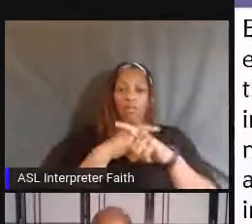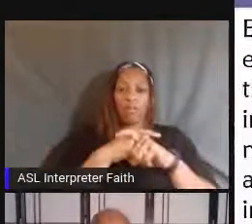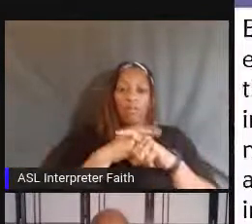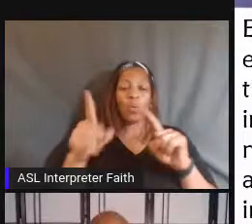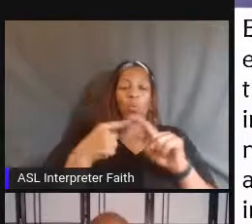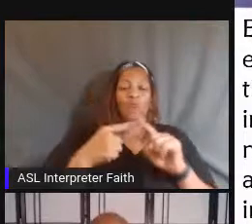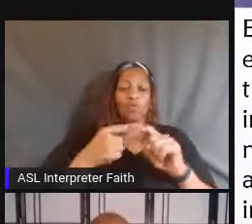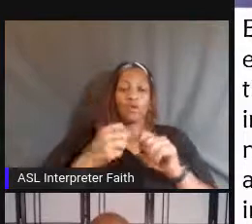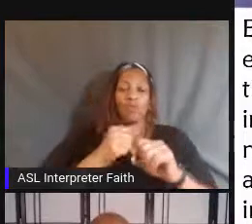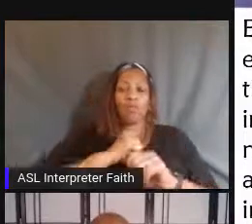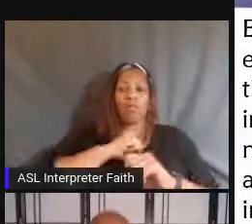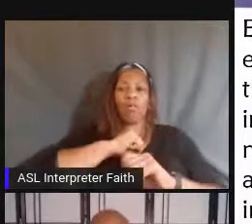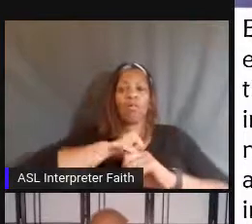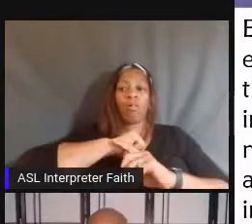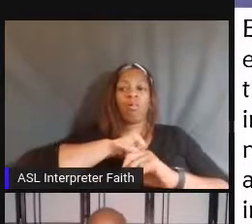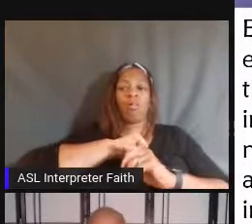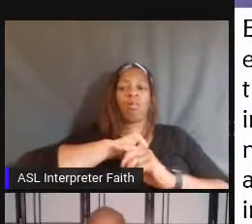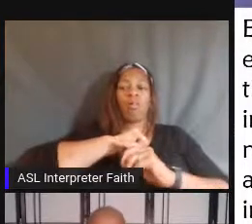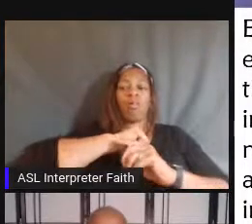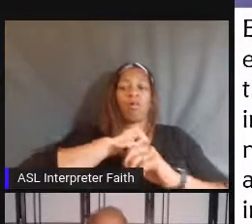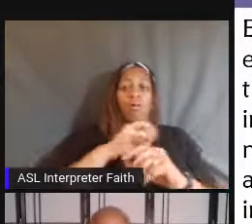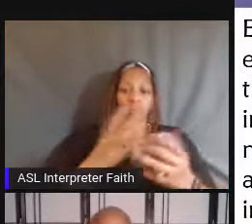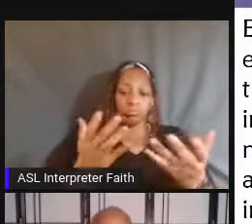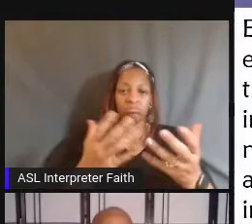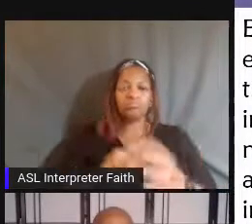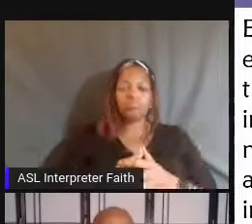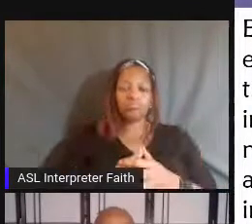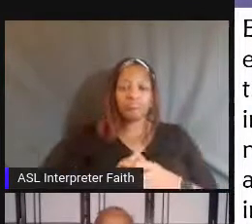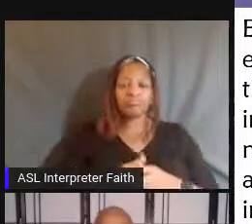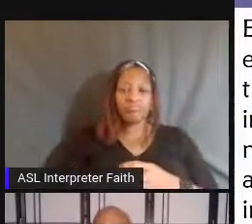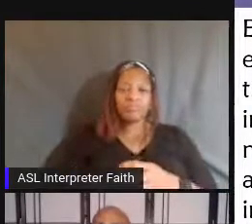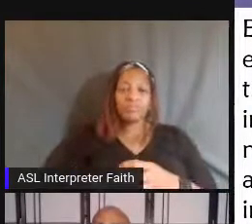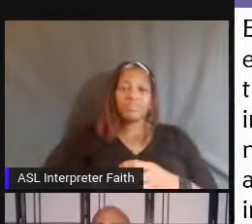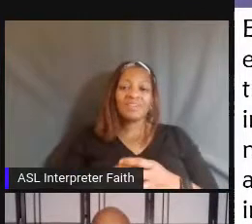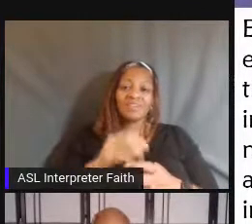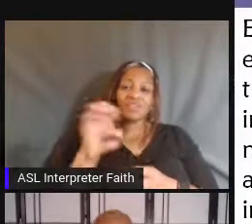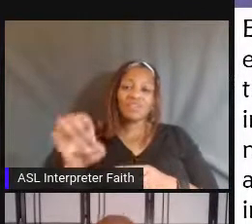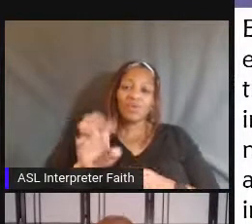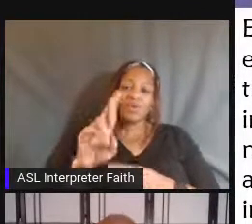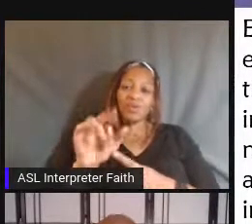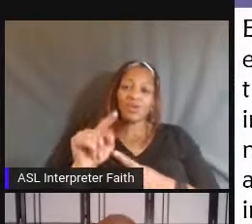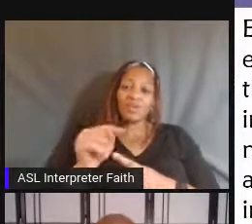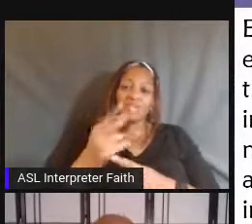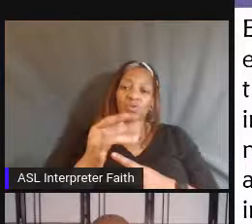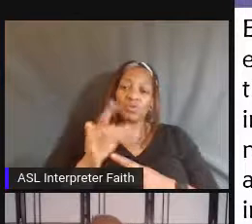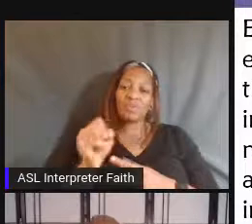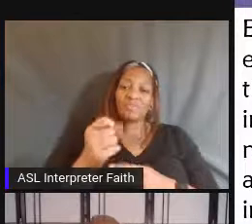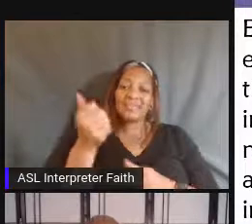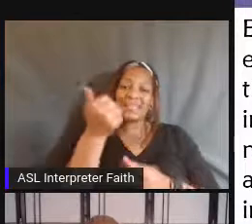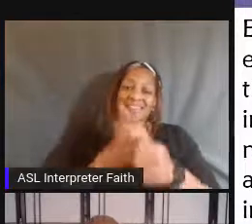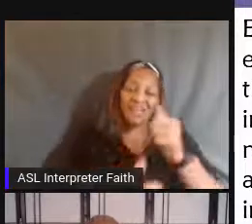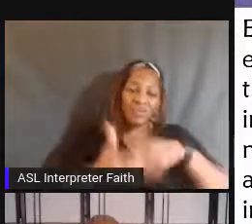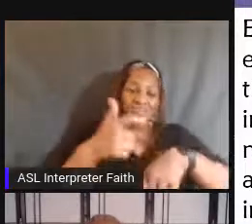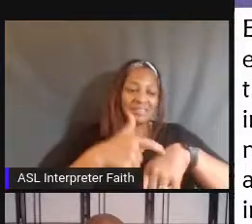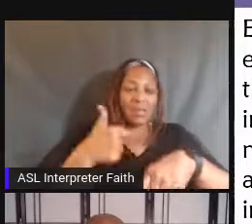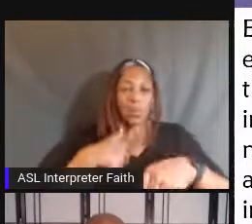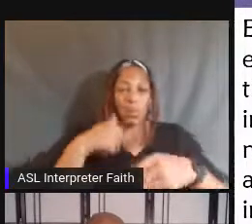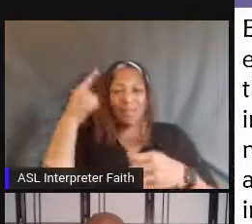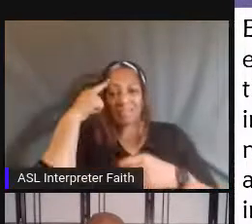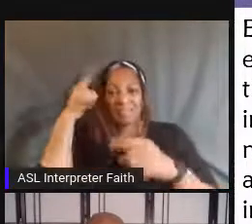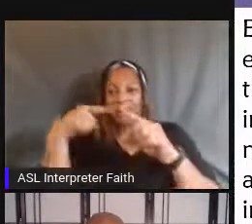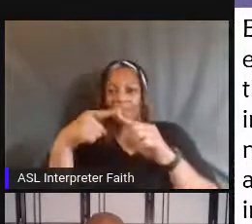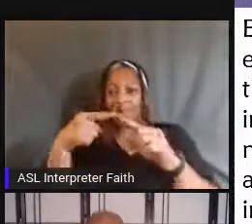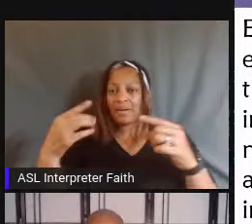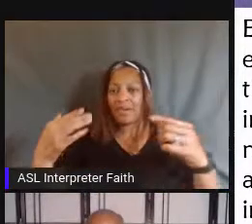resist. Ernest Holmes says, every time we think of our body,